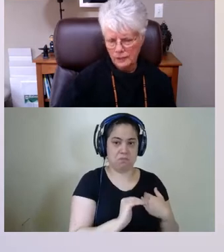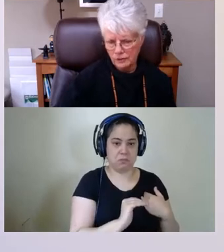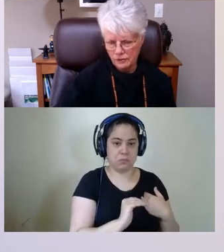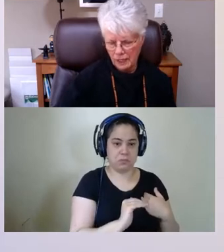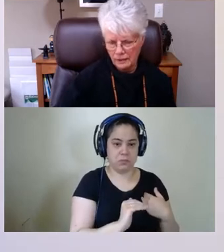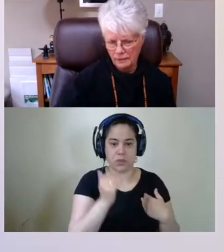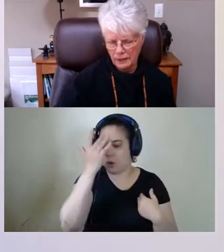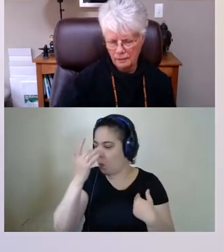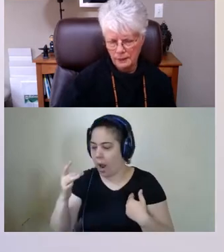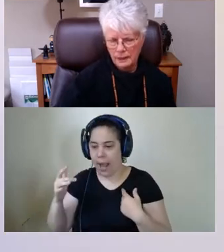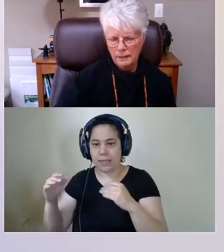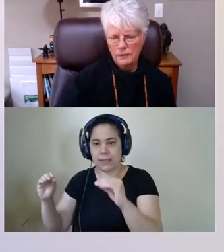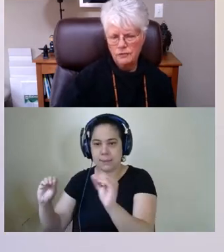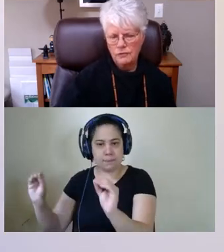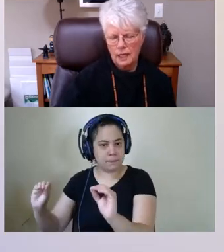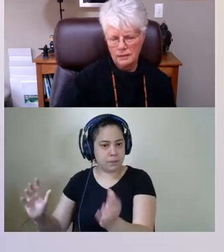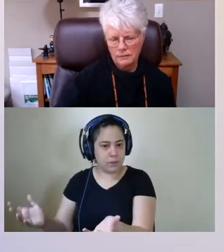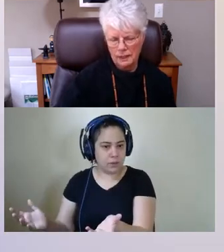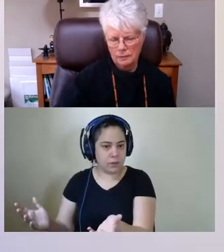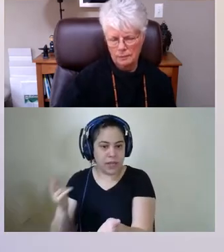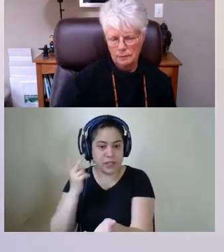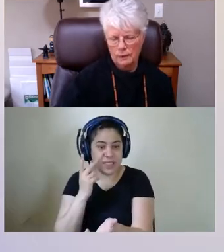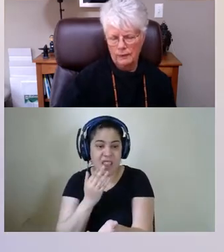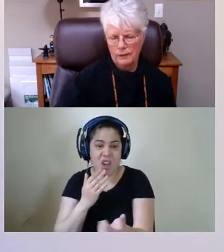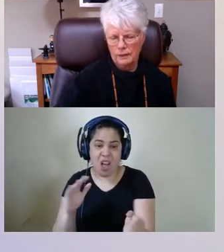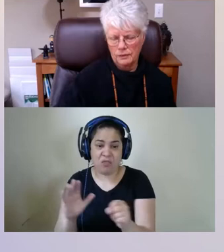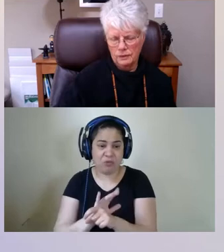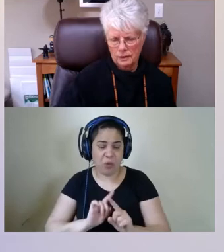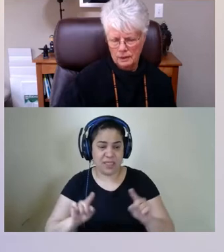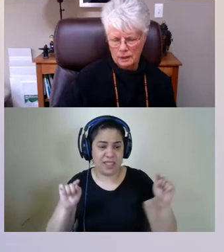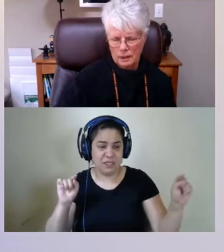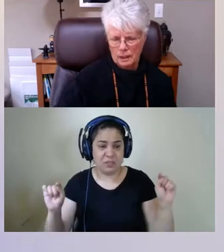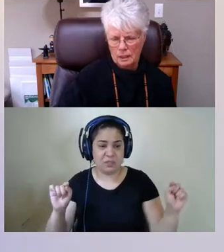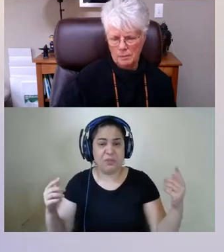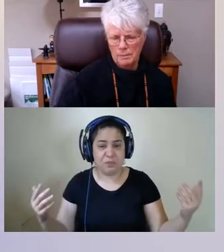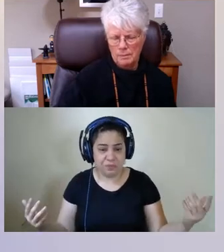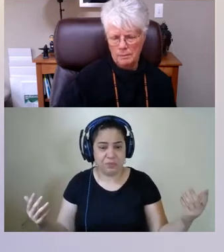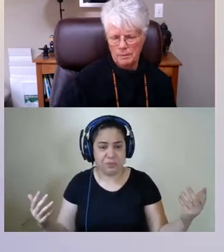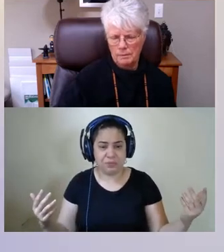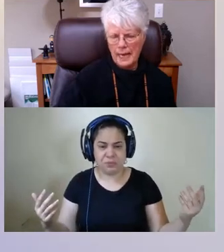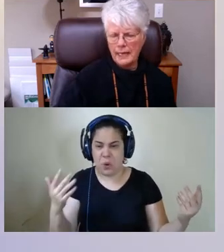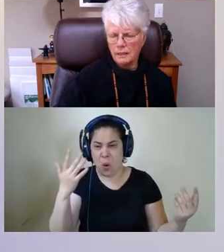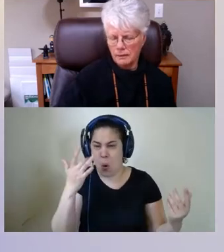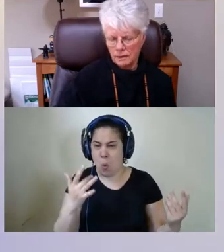Why does this not develop? This does not develop when there is